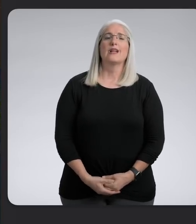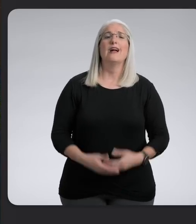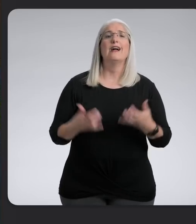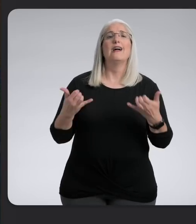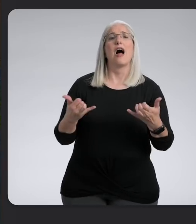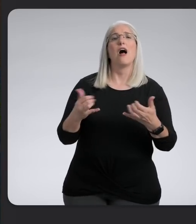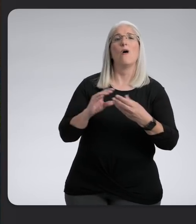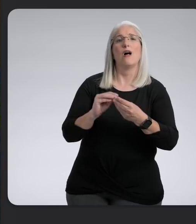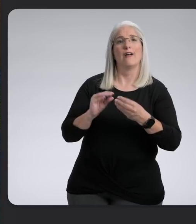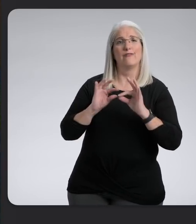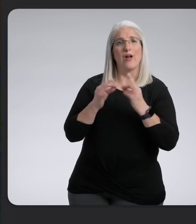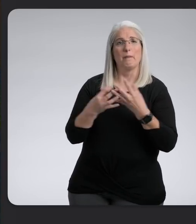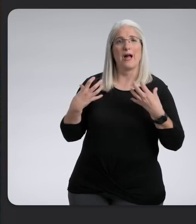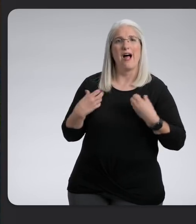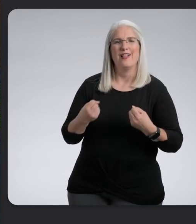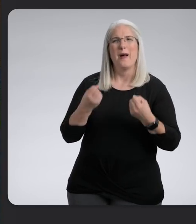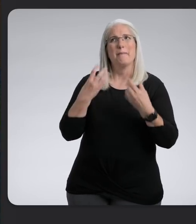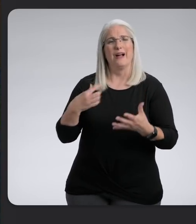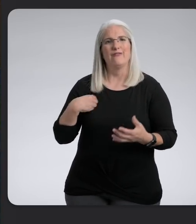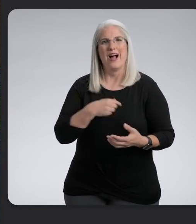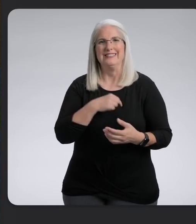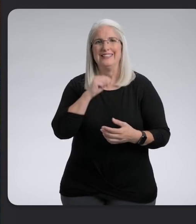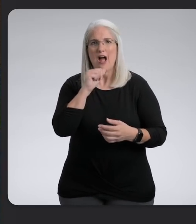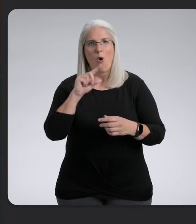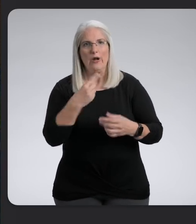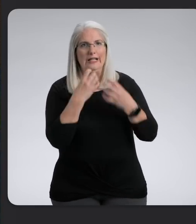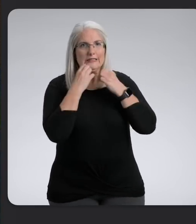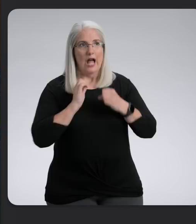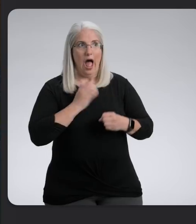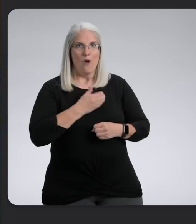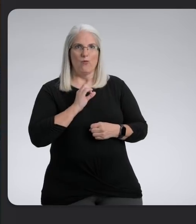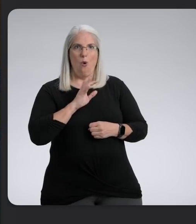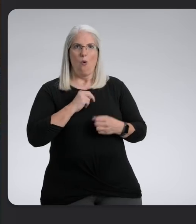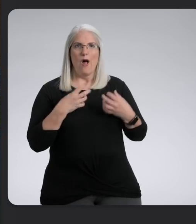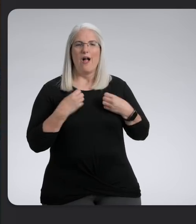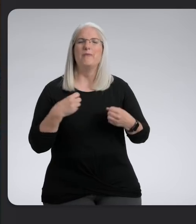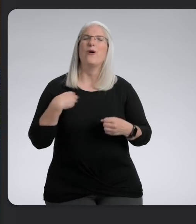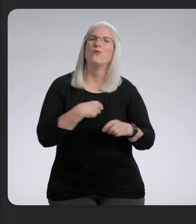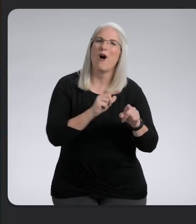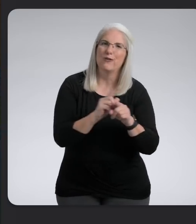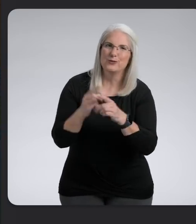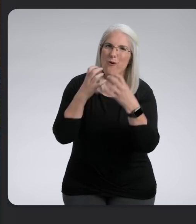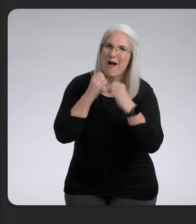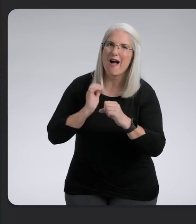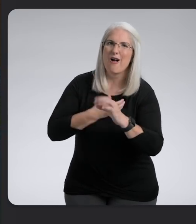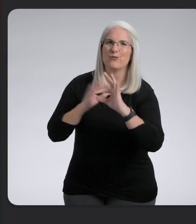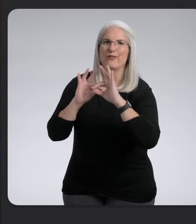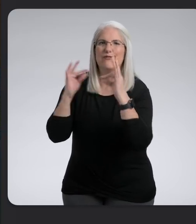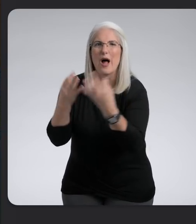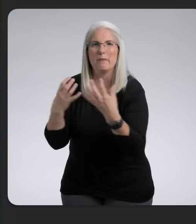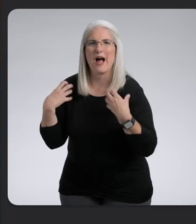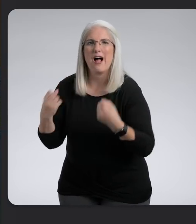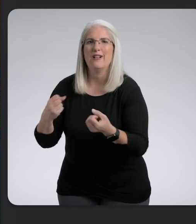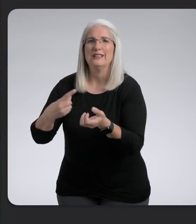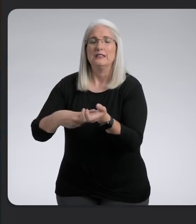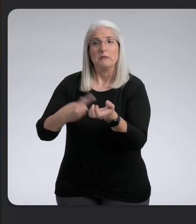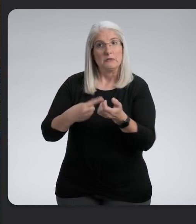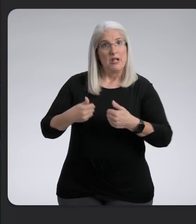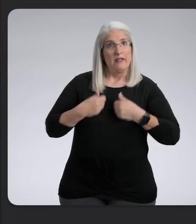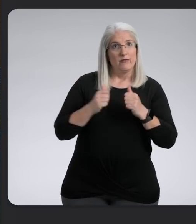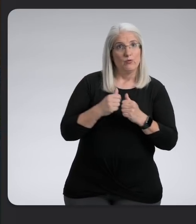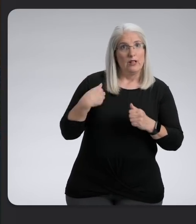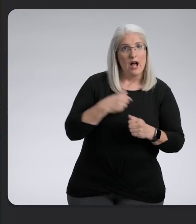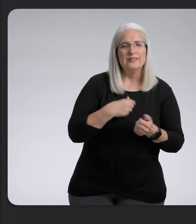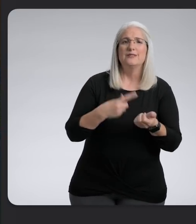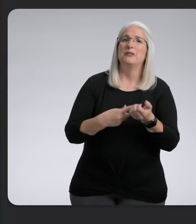just the changes in our own health we care about. It's the health of our family and loved ones too, whether they live with us or far away. For some